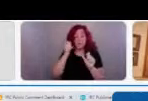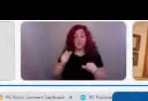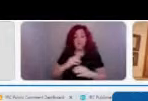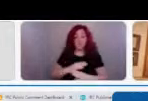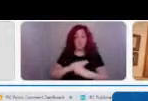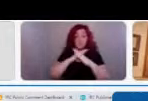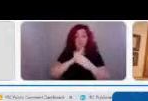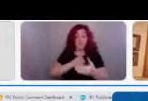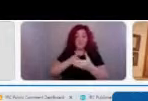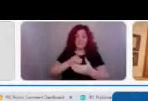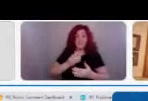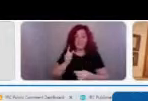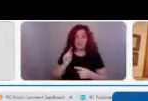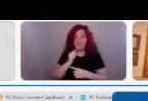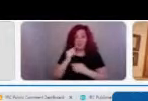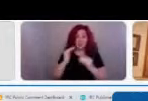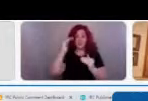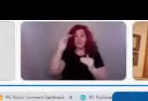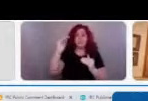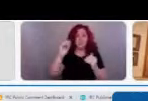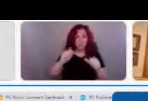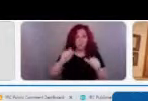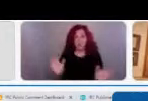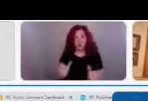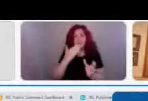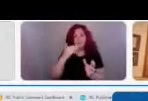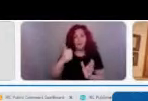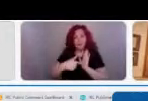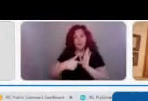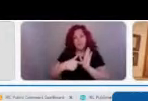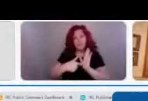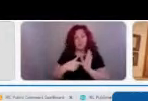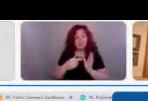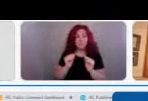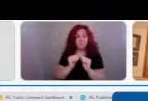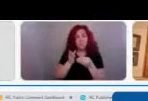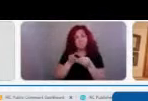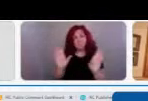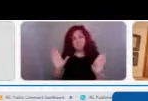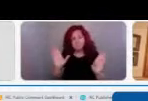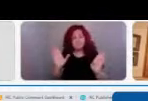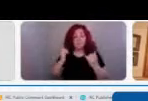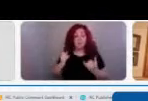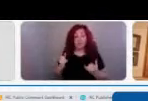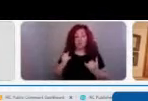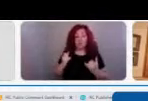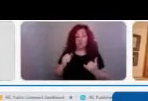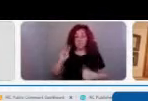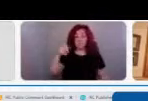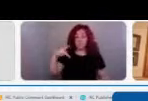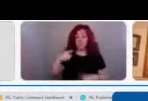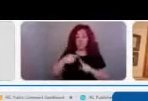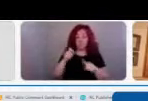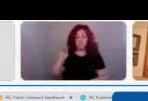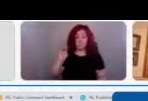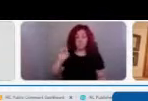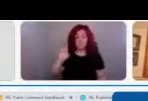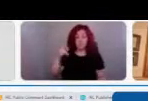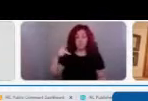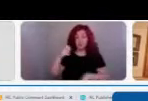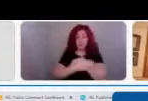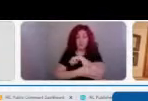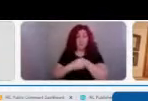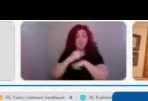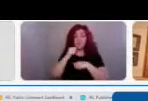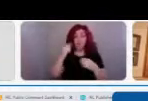encourage better representation on a broader note the current maps for maricopa county do not take into consideration